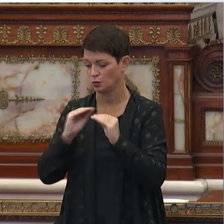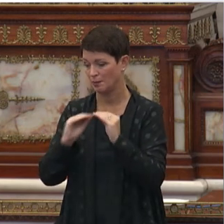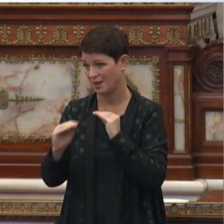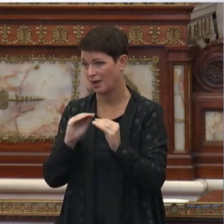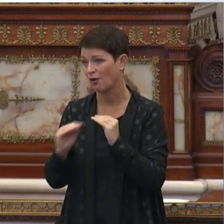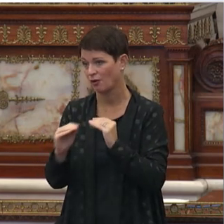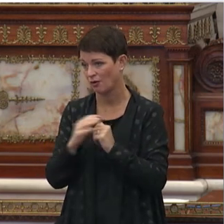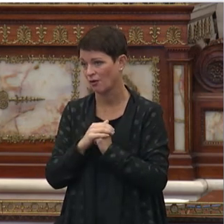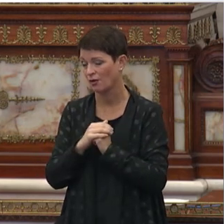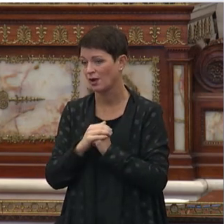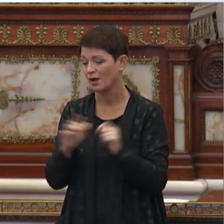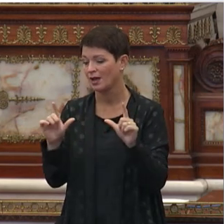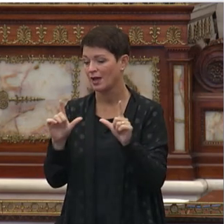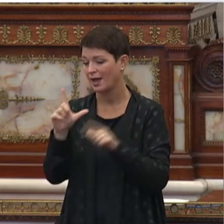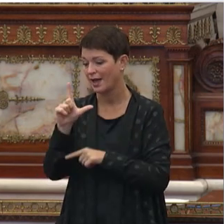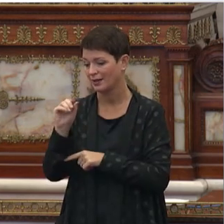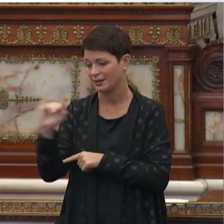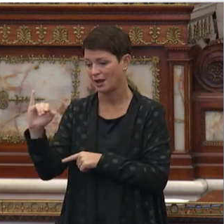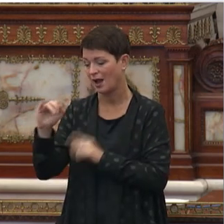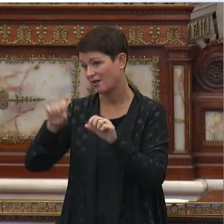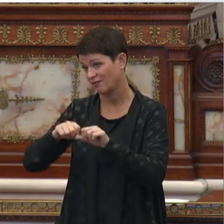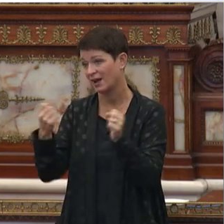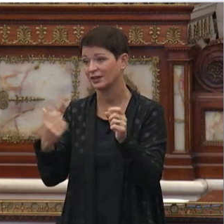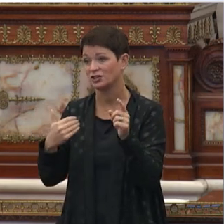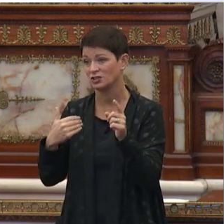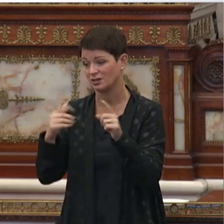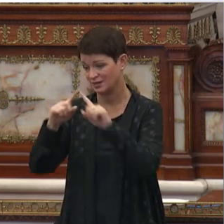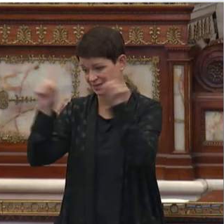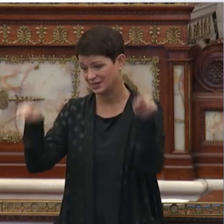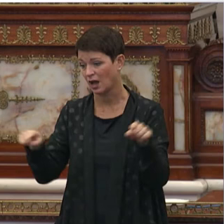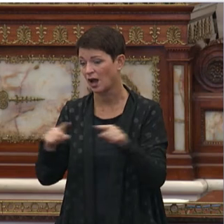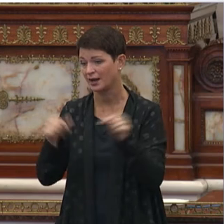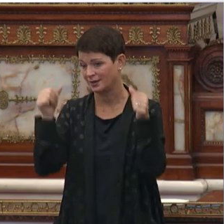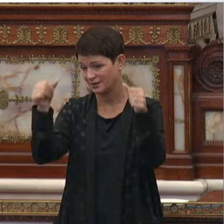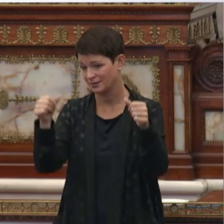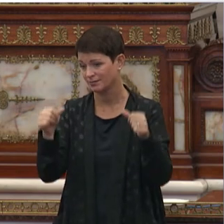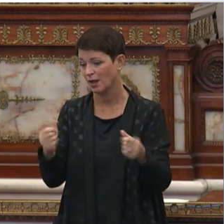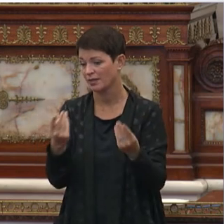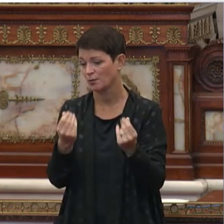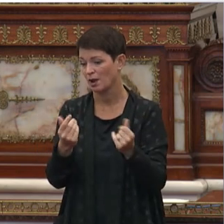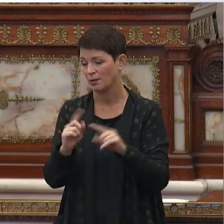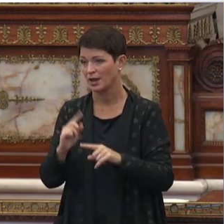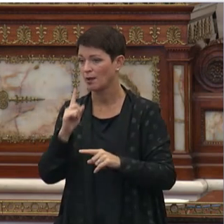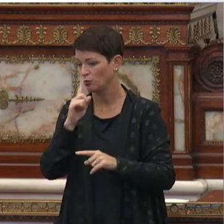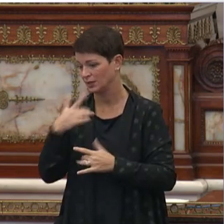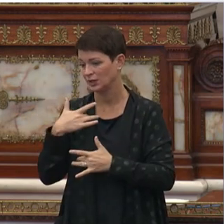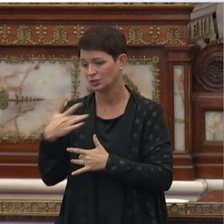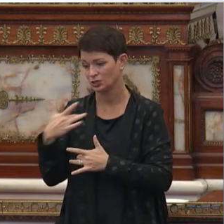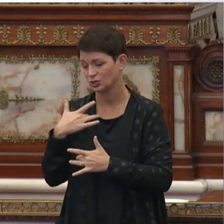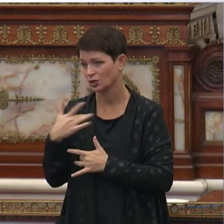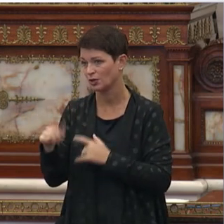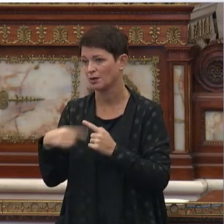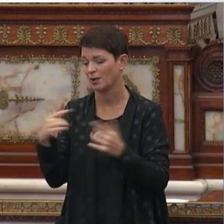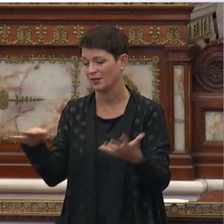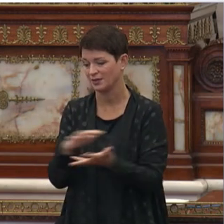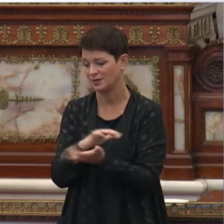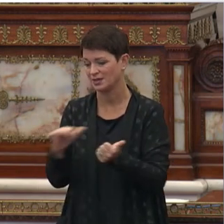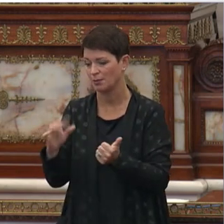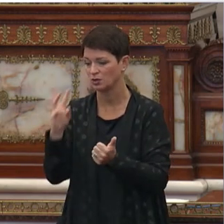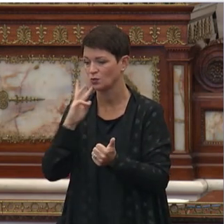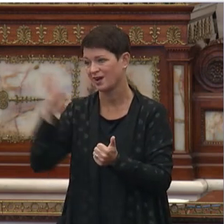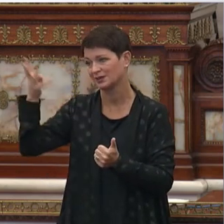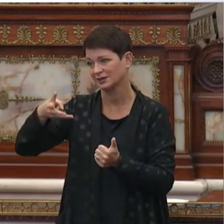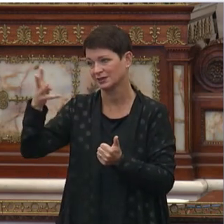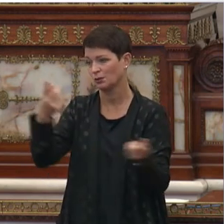a license and inspection violation sign on the property, and I'm very much concerned of the damage that water will